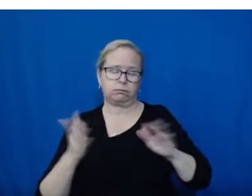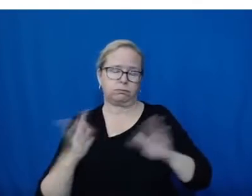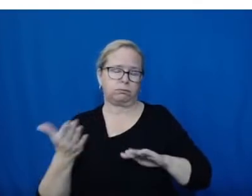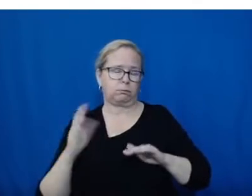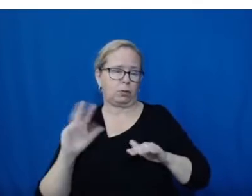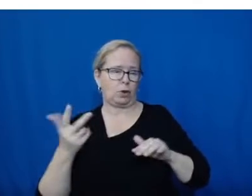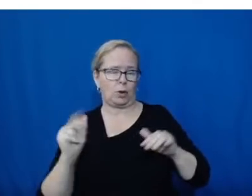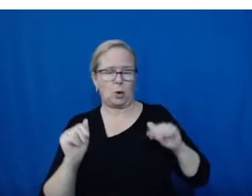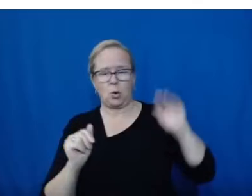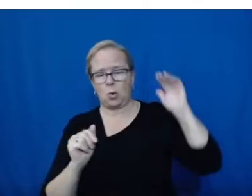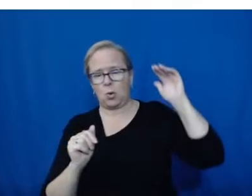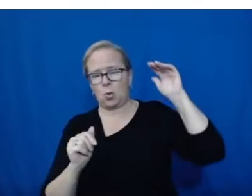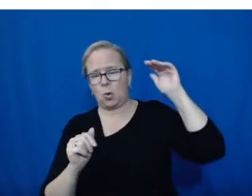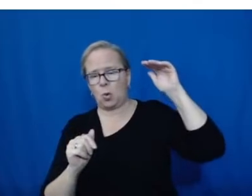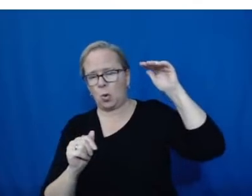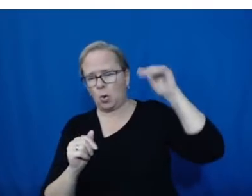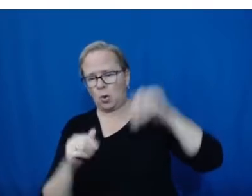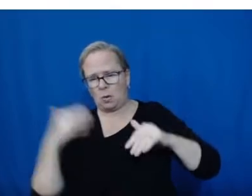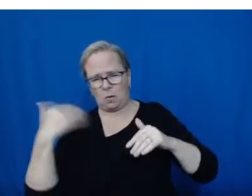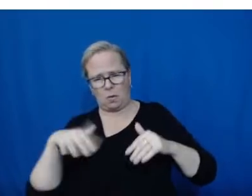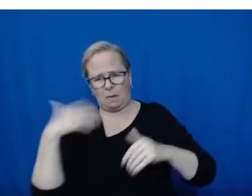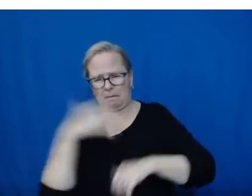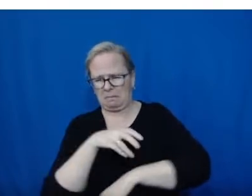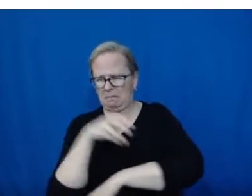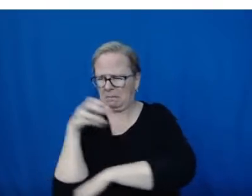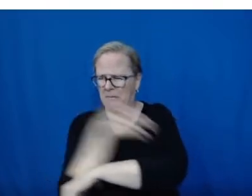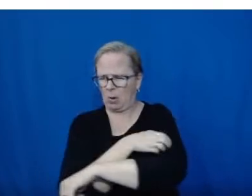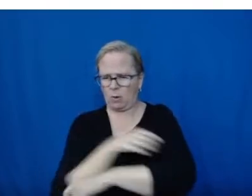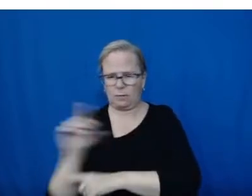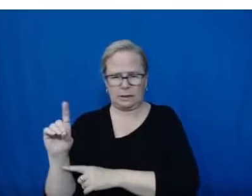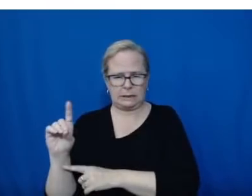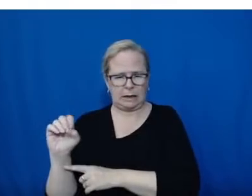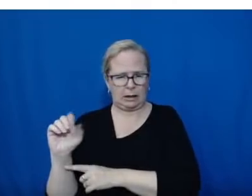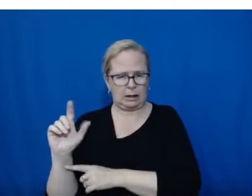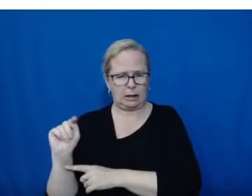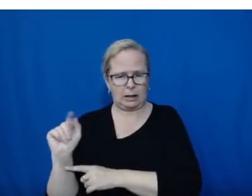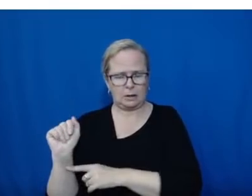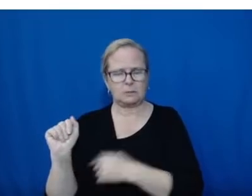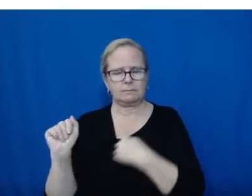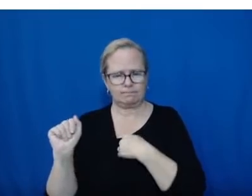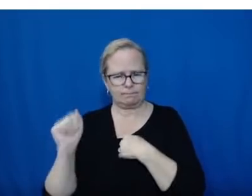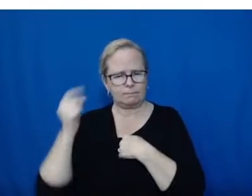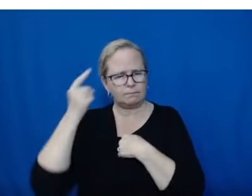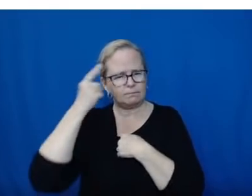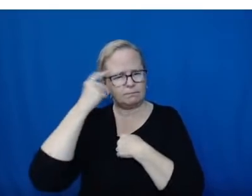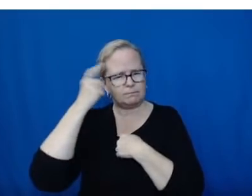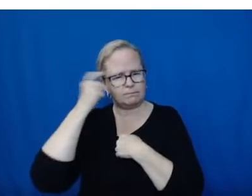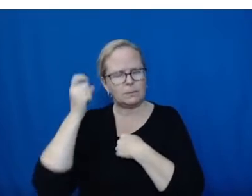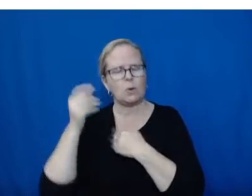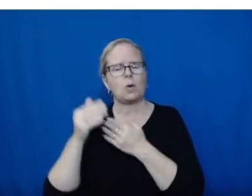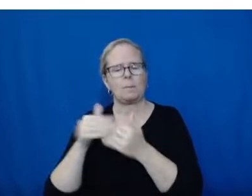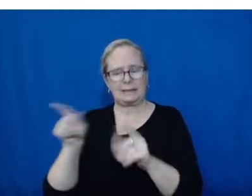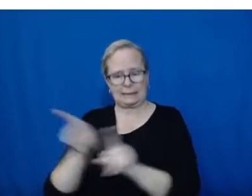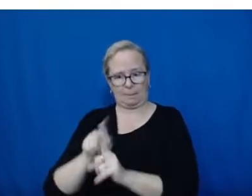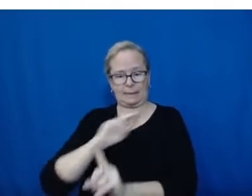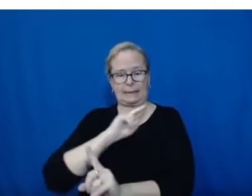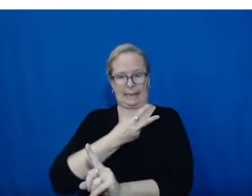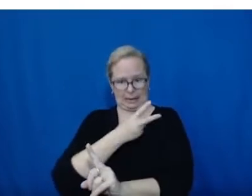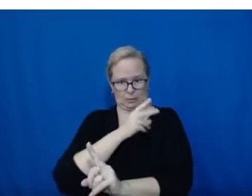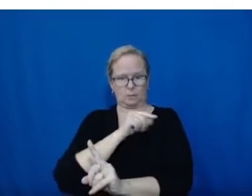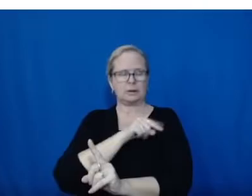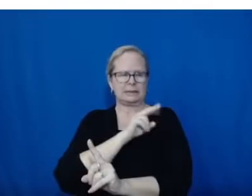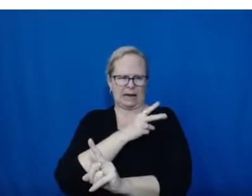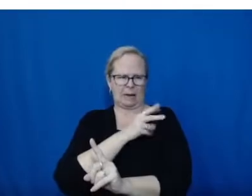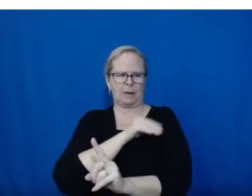virus. I suspect will be very similar to the 2nd wave. It looks like we're lower now, but that's only because there's